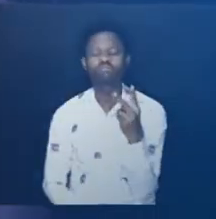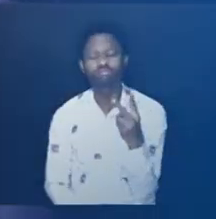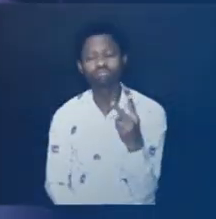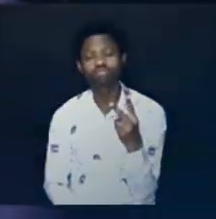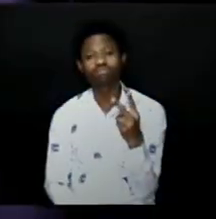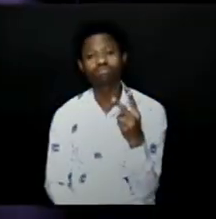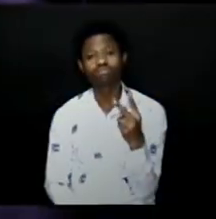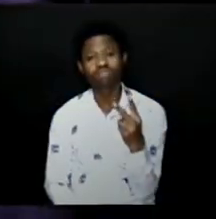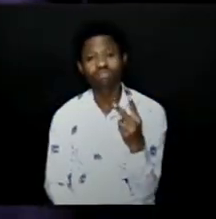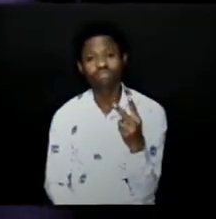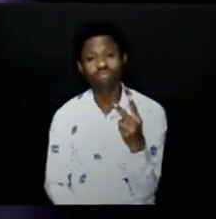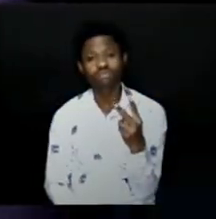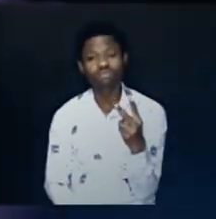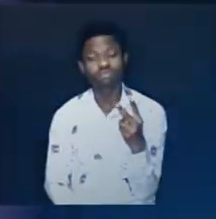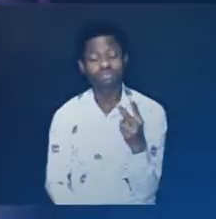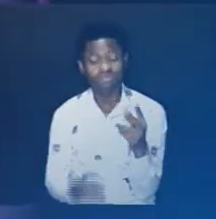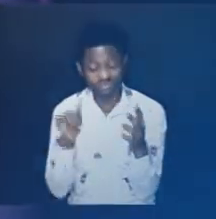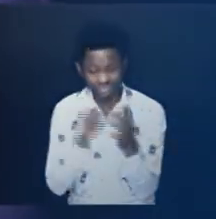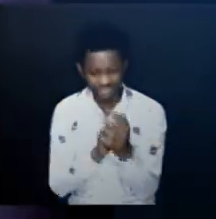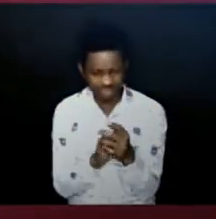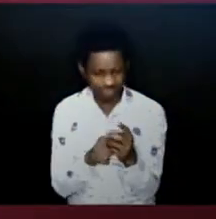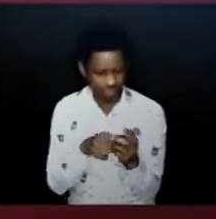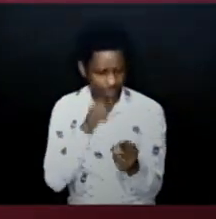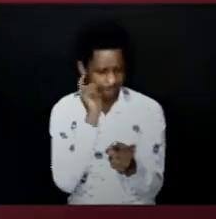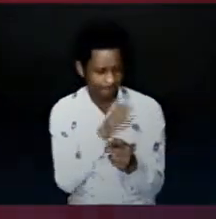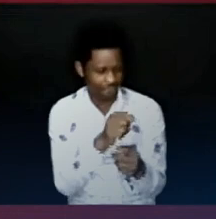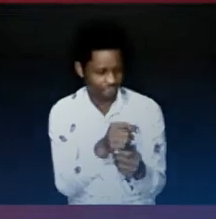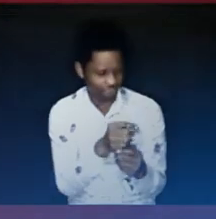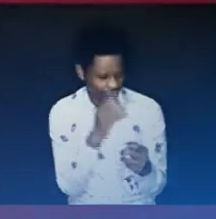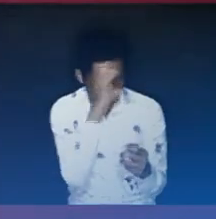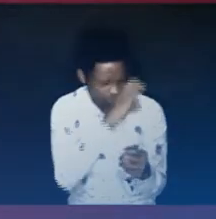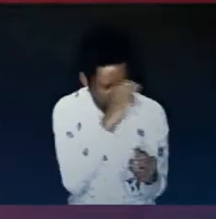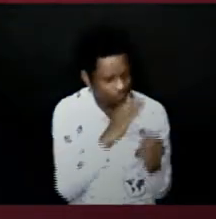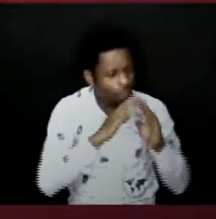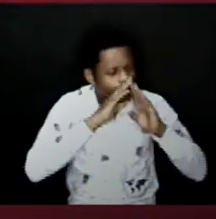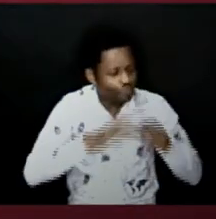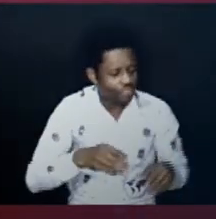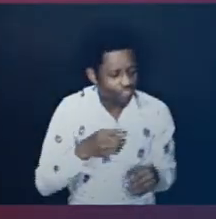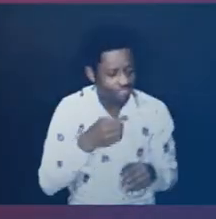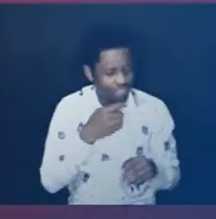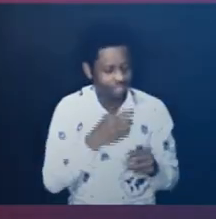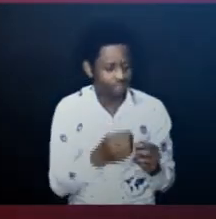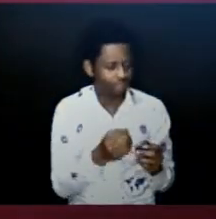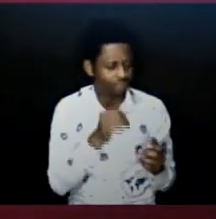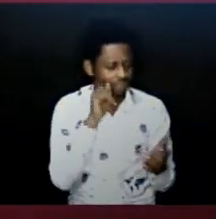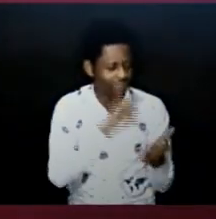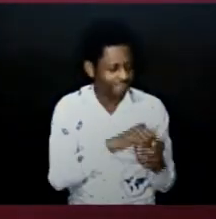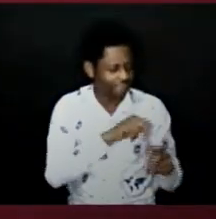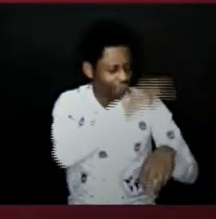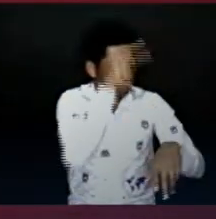them. That they should seek the peace and the prosperity of Babylon.